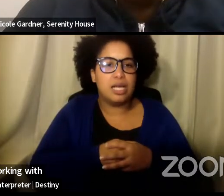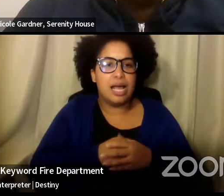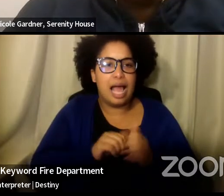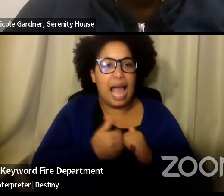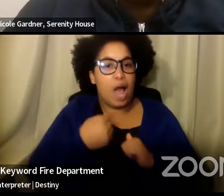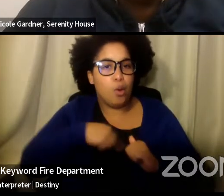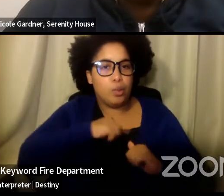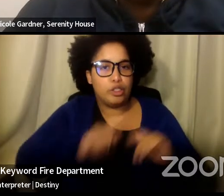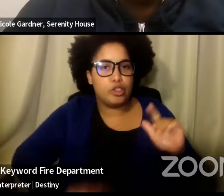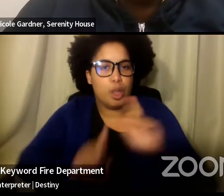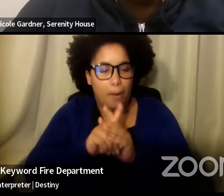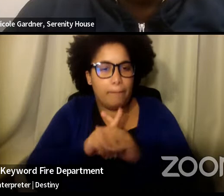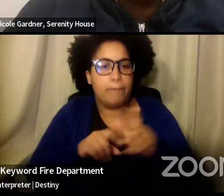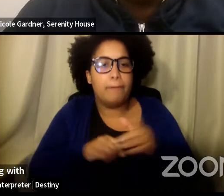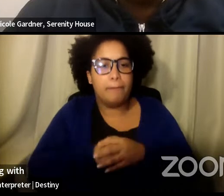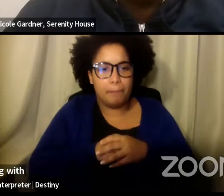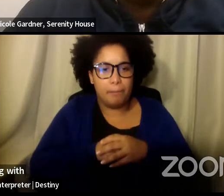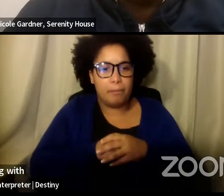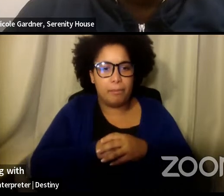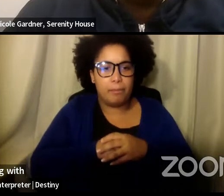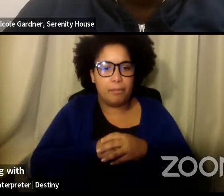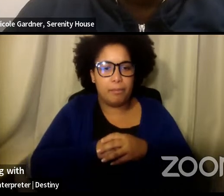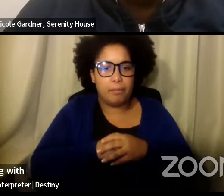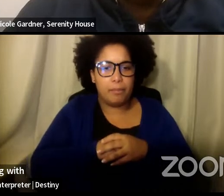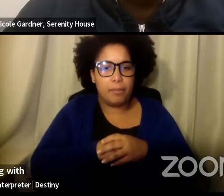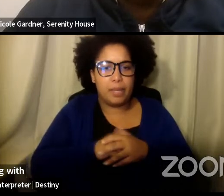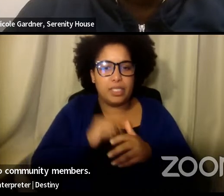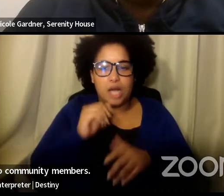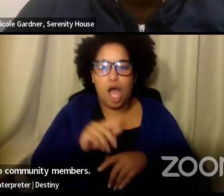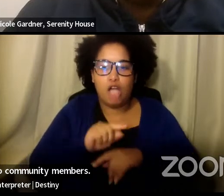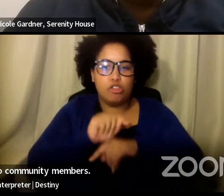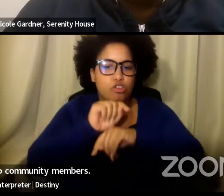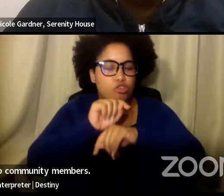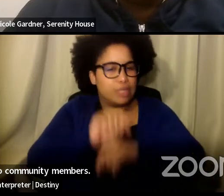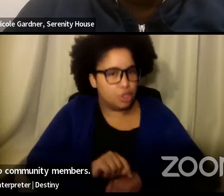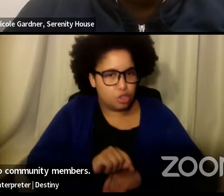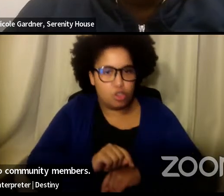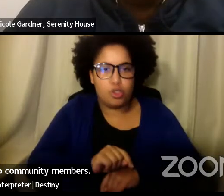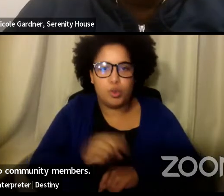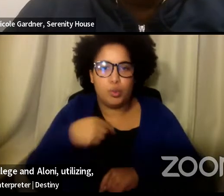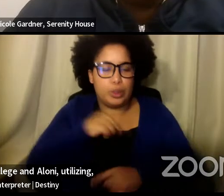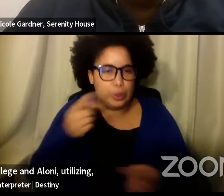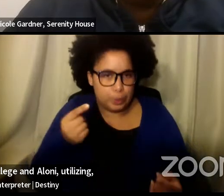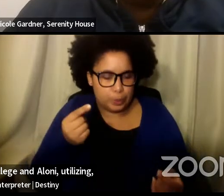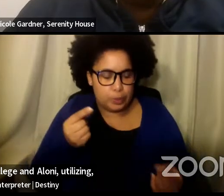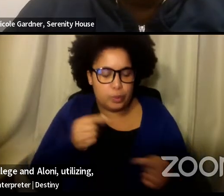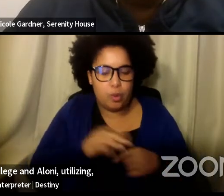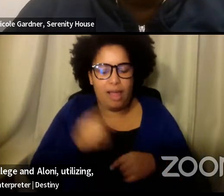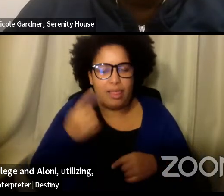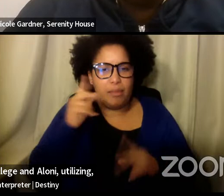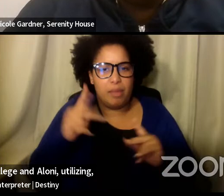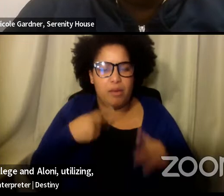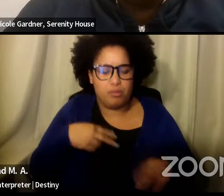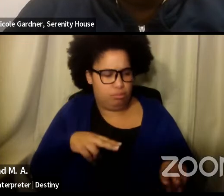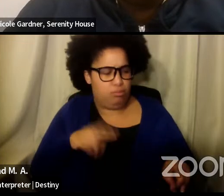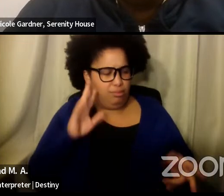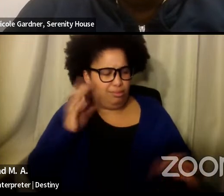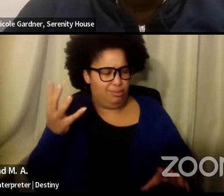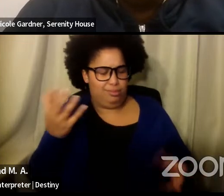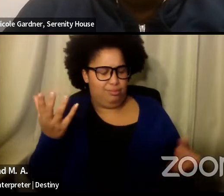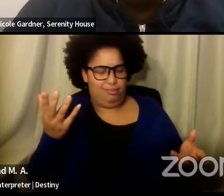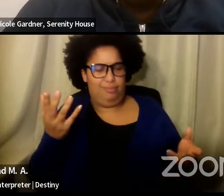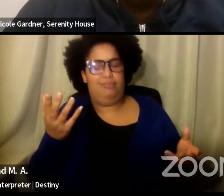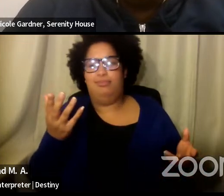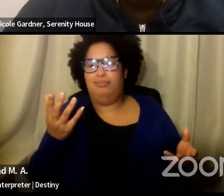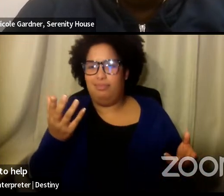up. And like I said, because it's very non-traditional what we do, I think it throws people off a little bit. It's